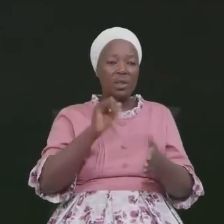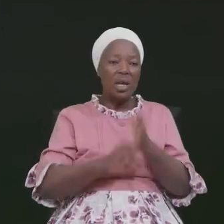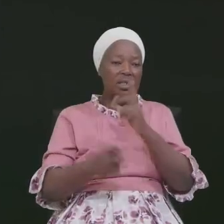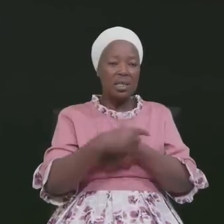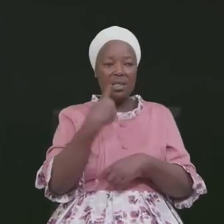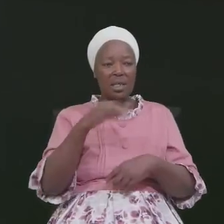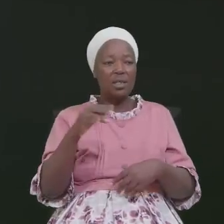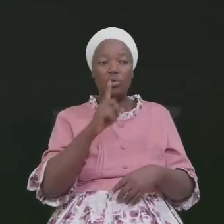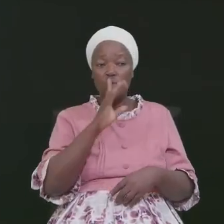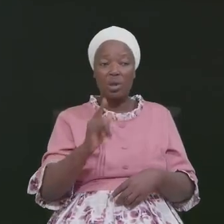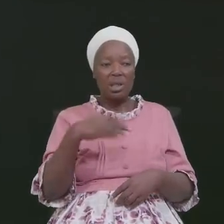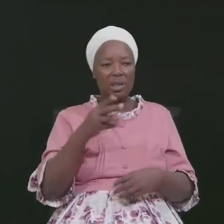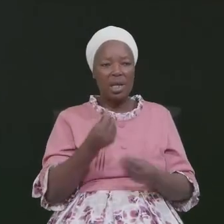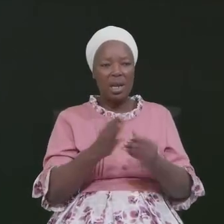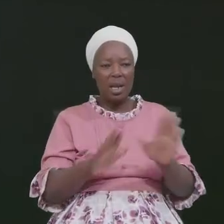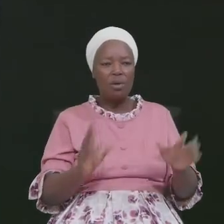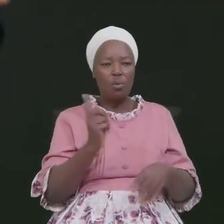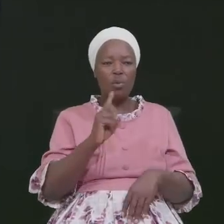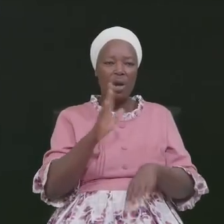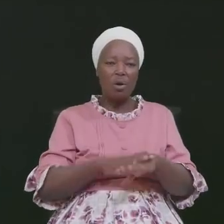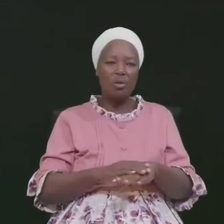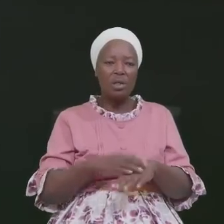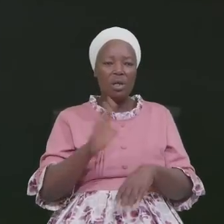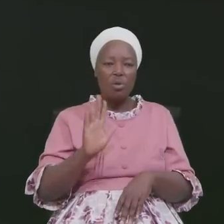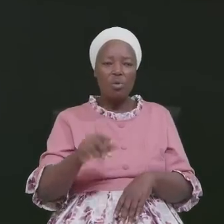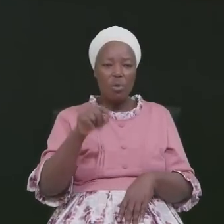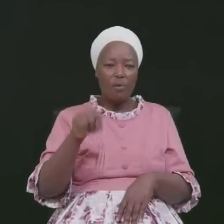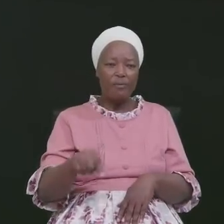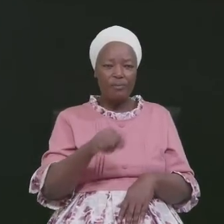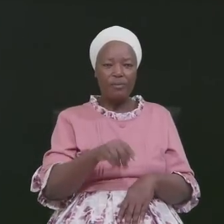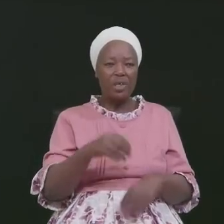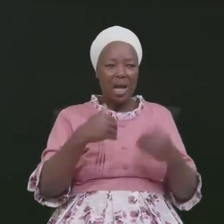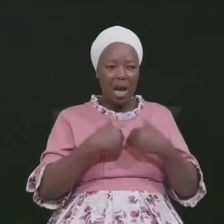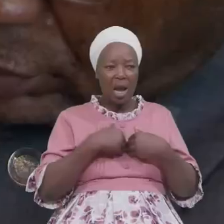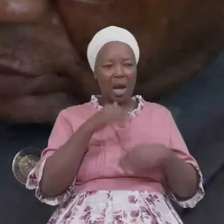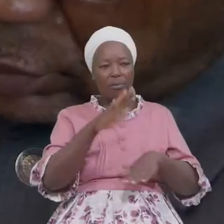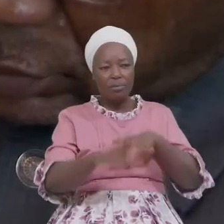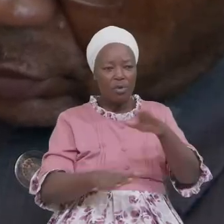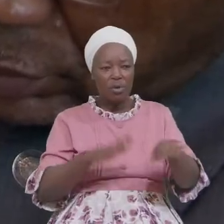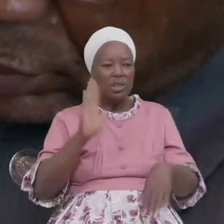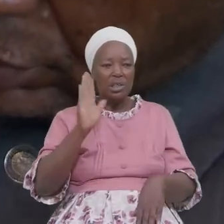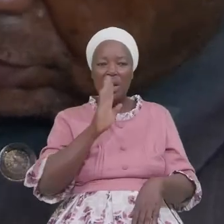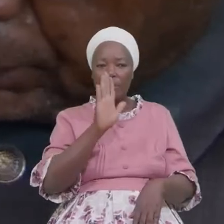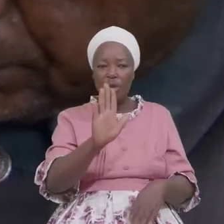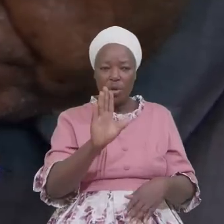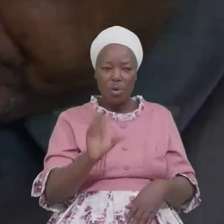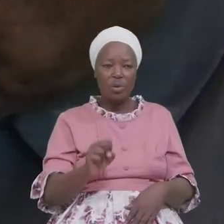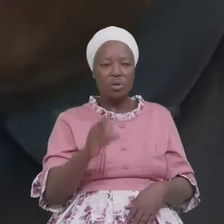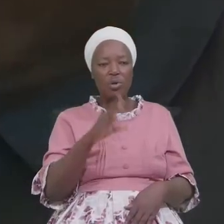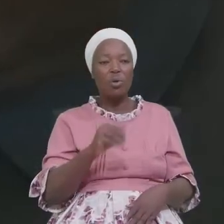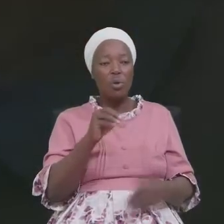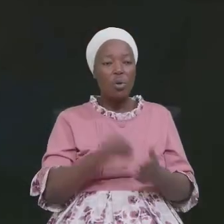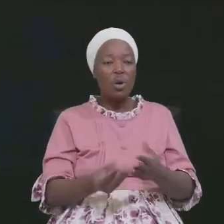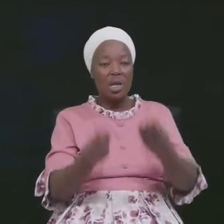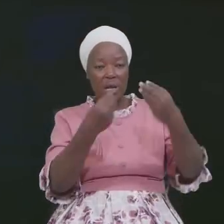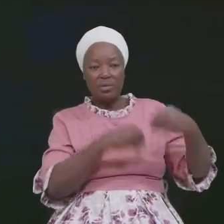the land whereon thy feet have trodden shall be thine, thine inheritance, and